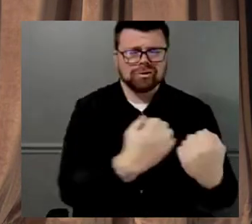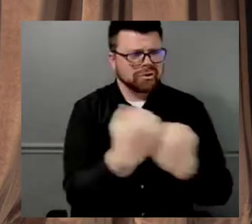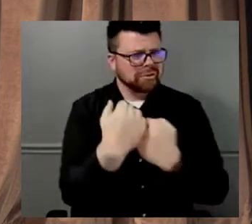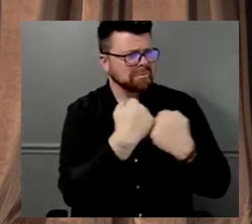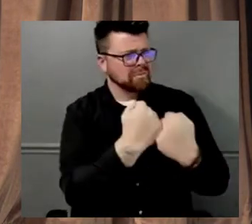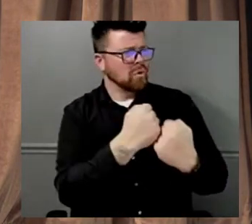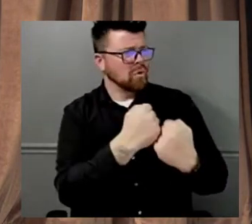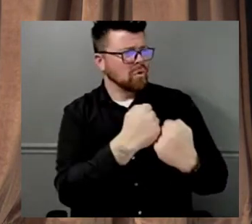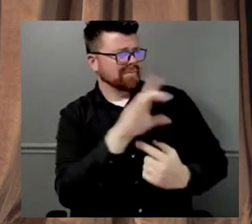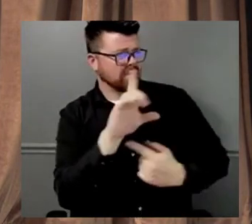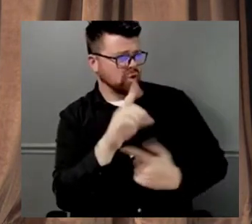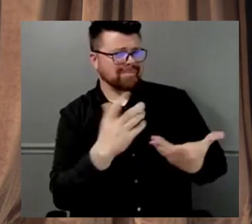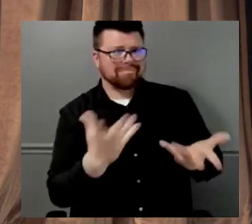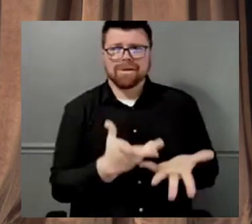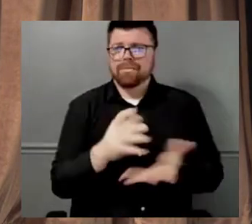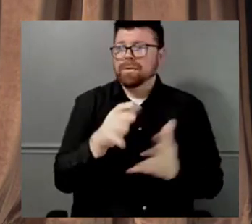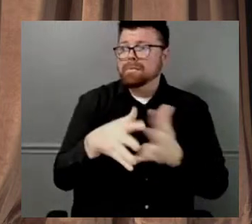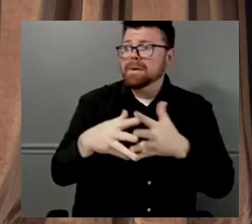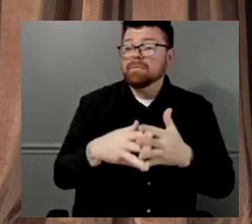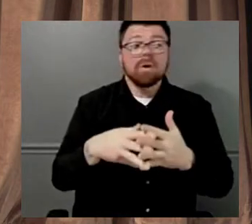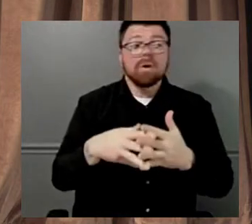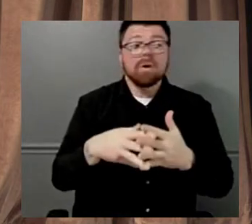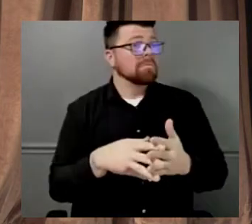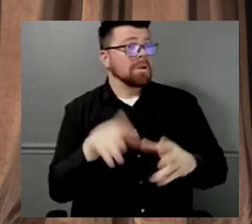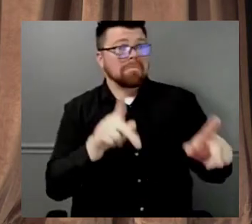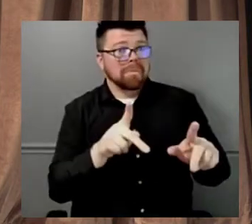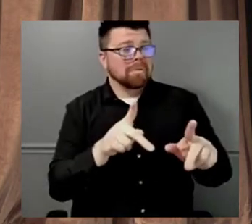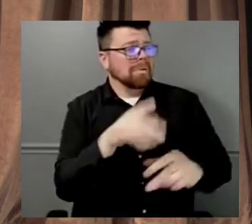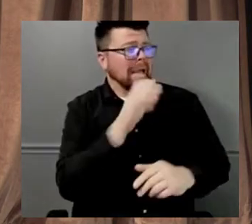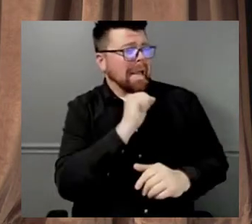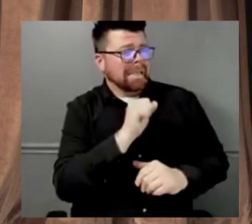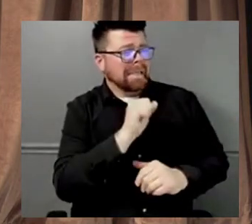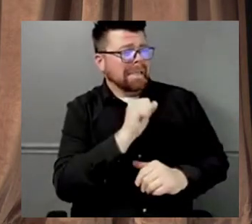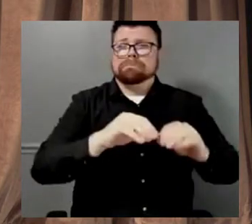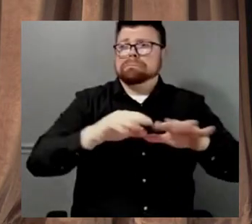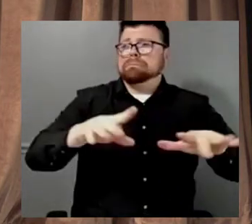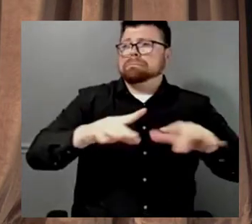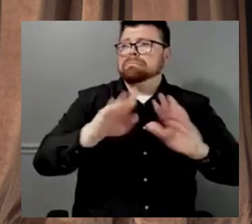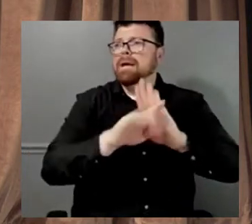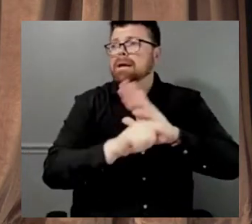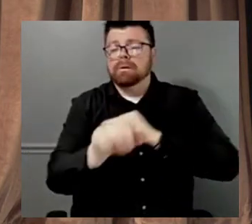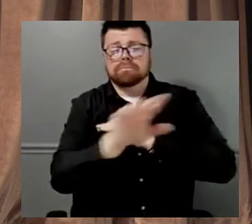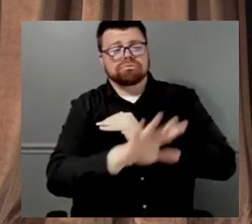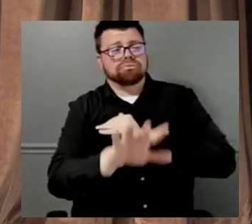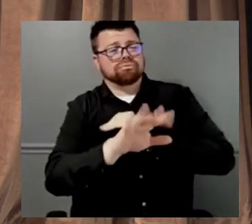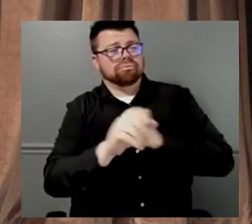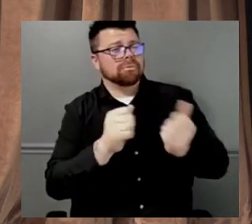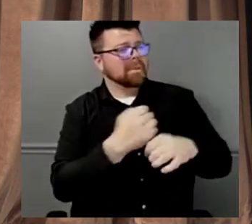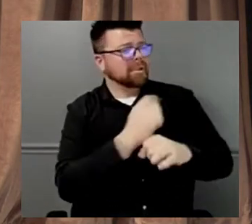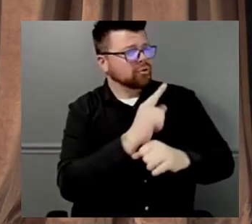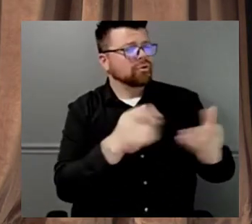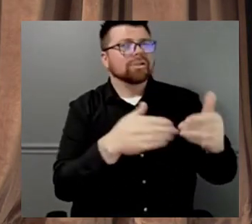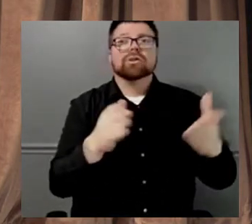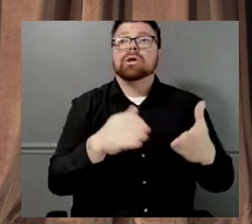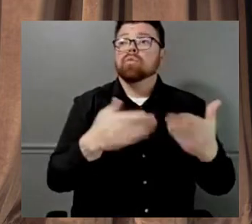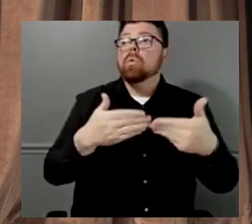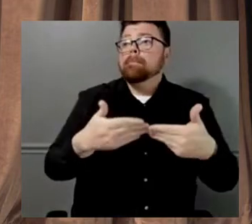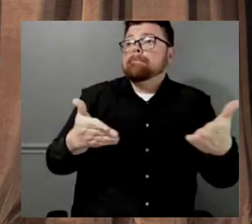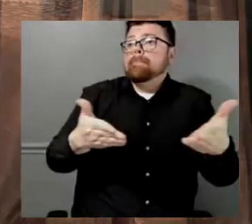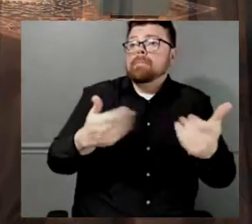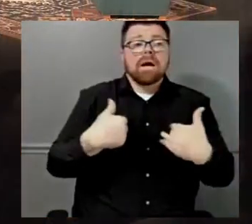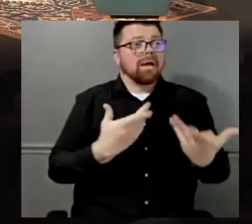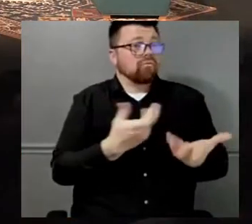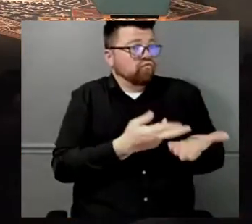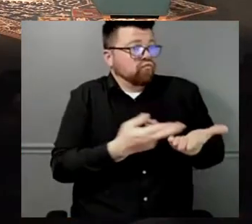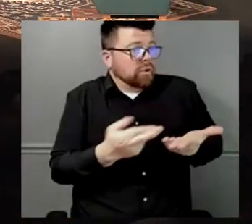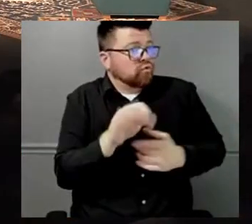in America, for people of all ages and of all backgrounds to ensure that the general public has the tools necessary for